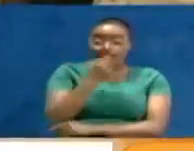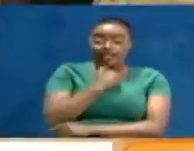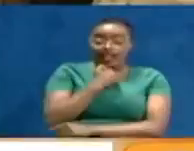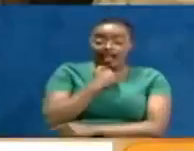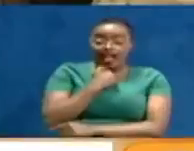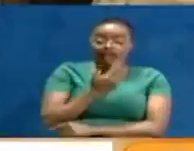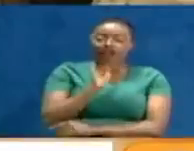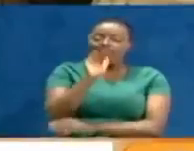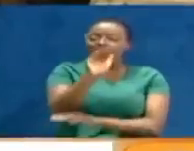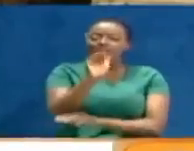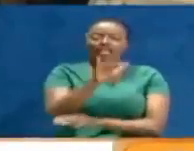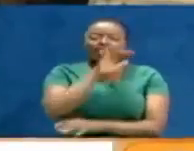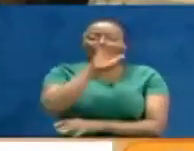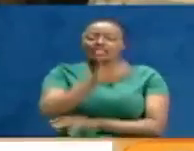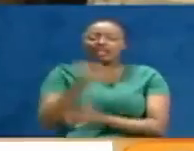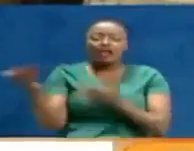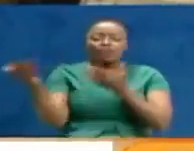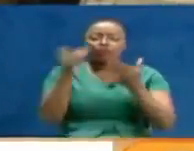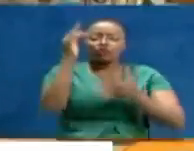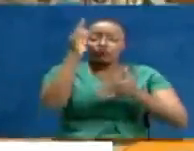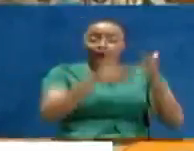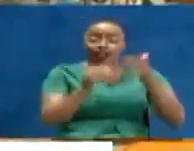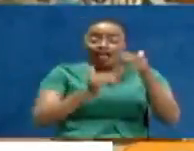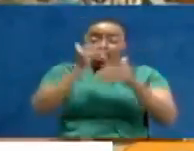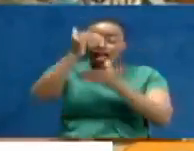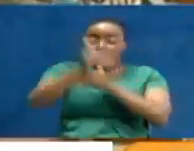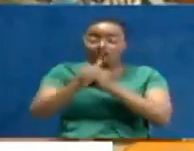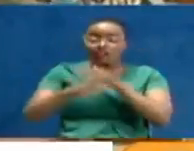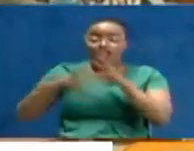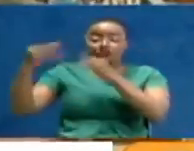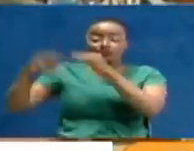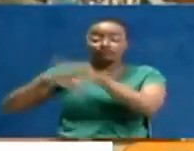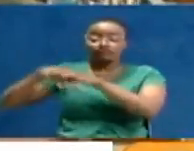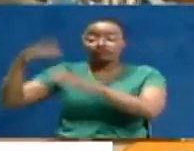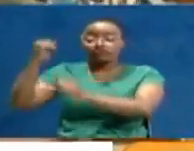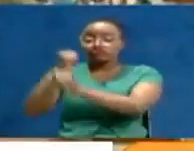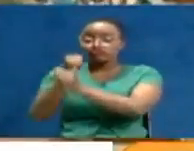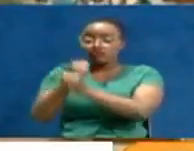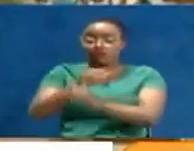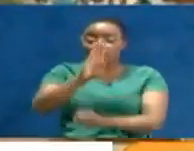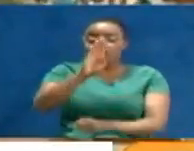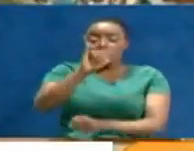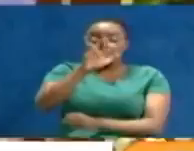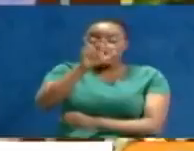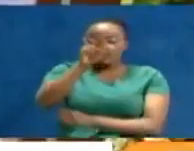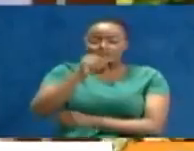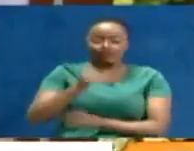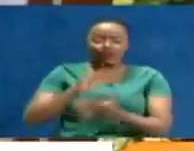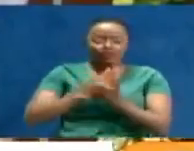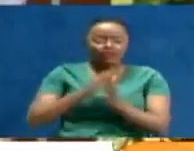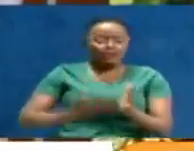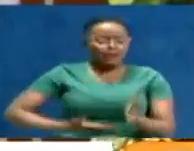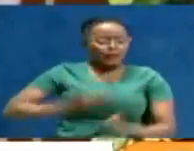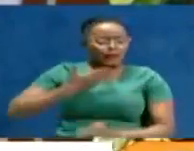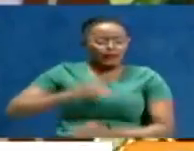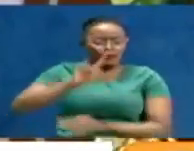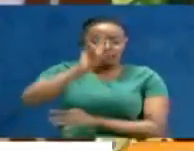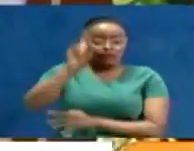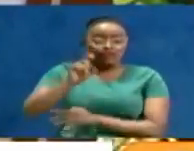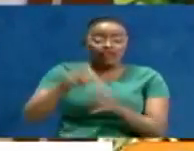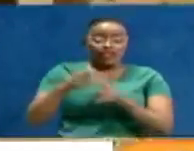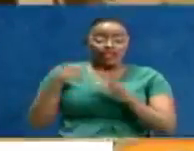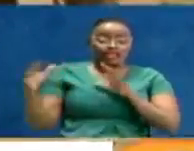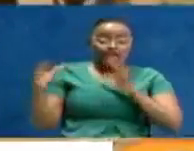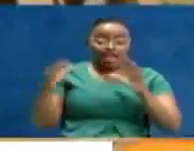to have demanded to know what his sons had brought home after a day out. Byron is said to have been incensed by his father's question and they